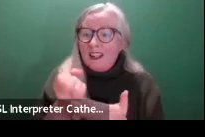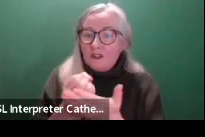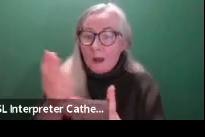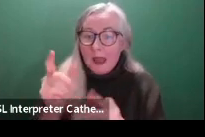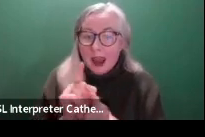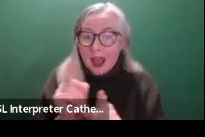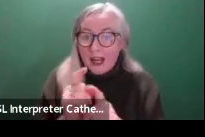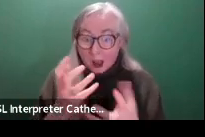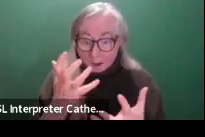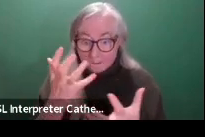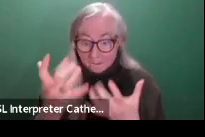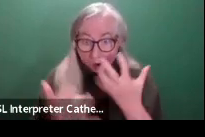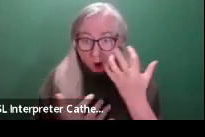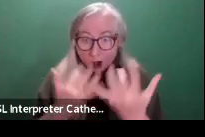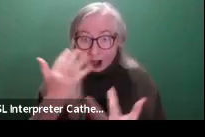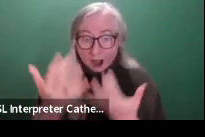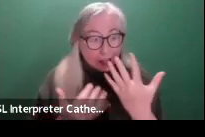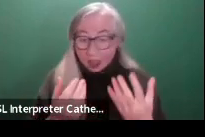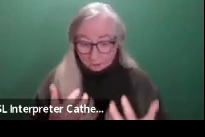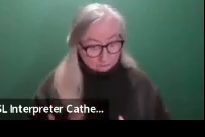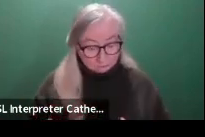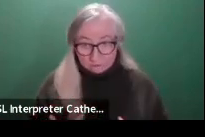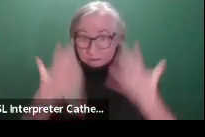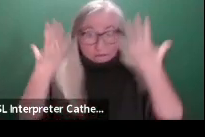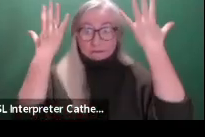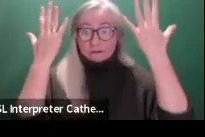like a furnace that comes out of nowhere.